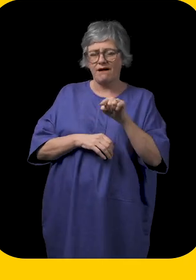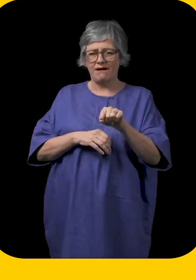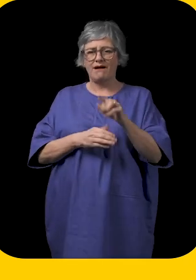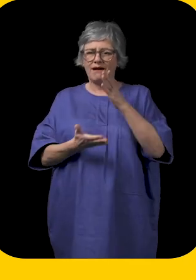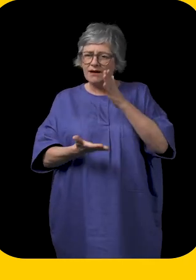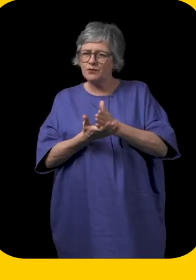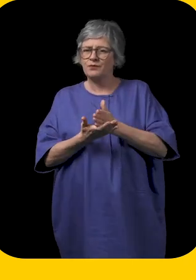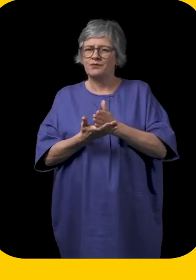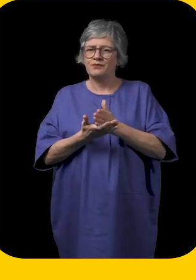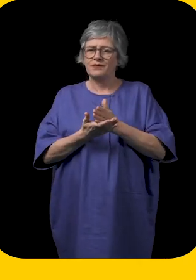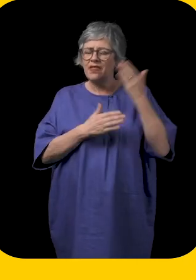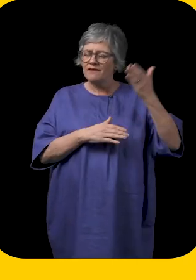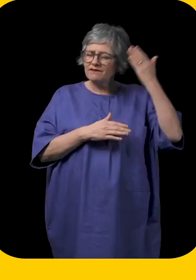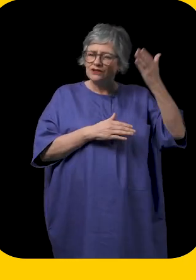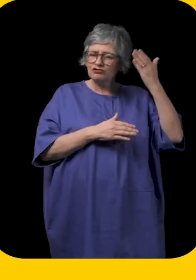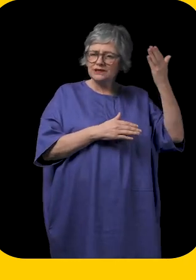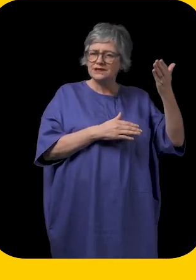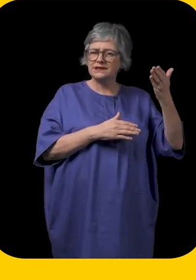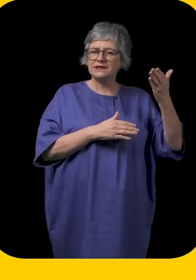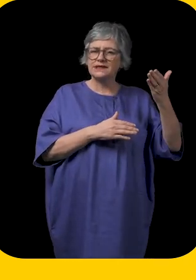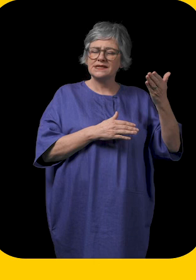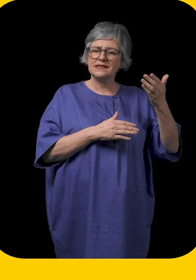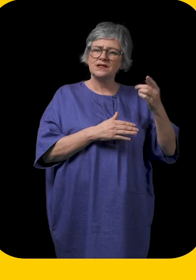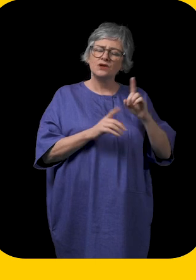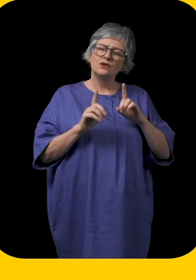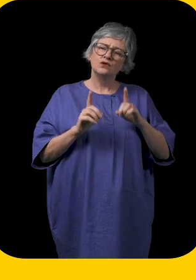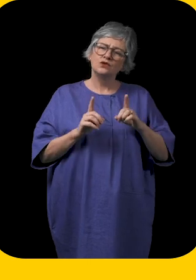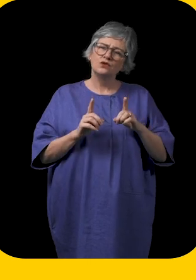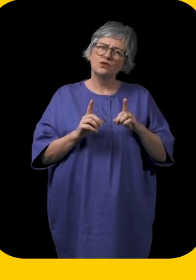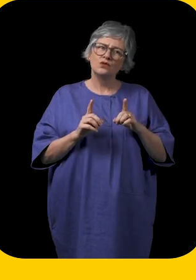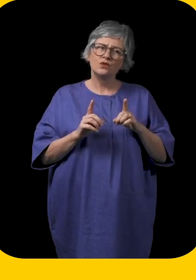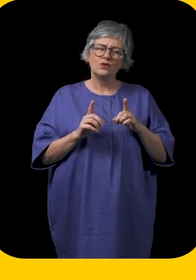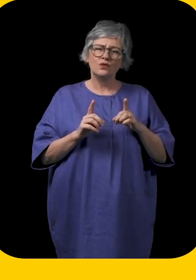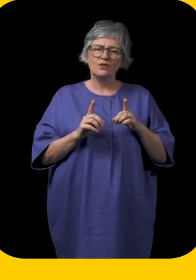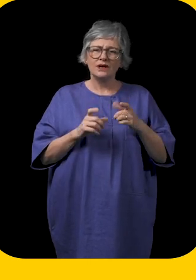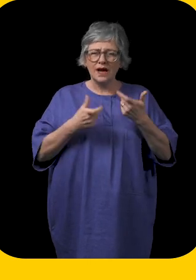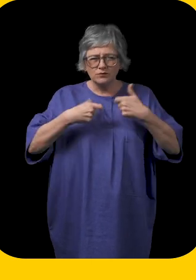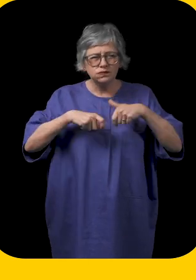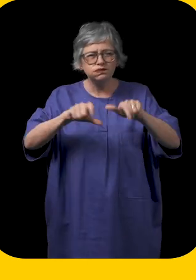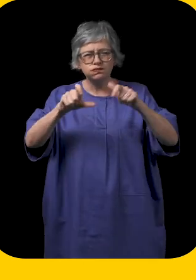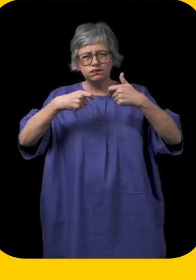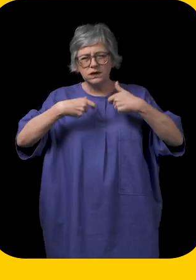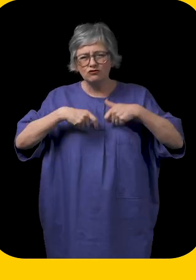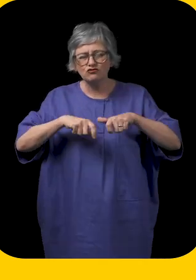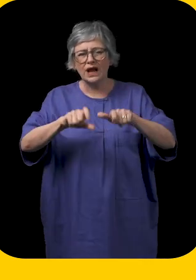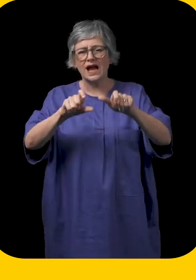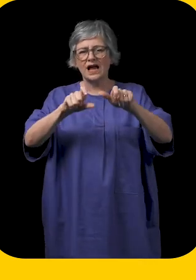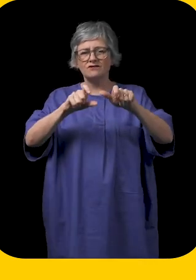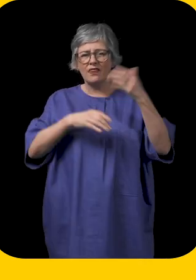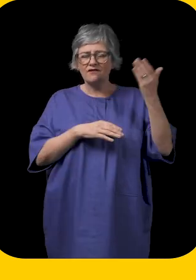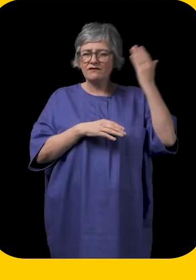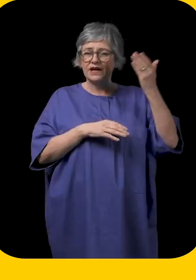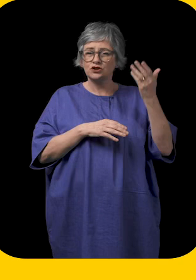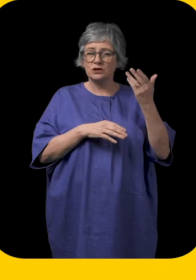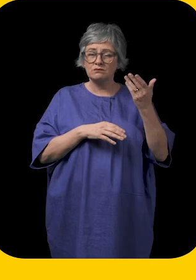much in the fiction, and it kind of like drives